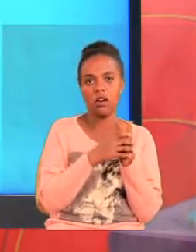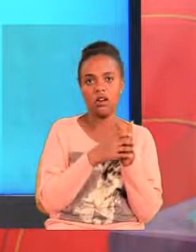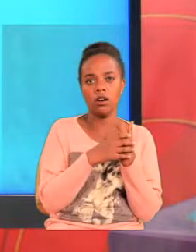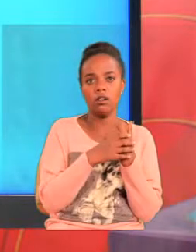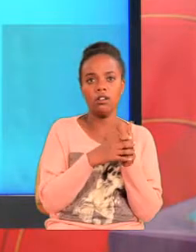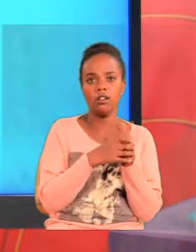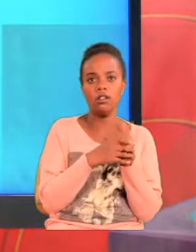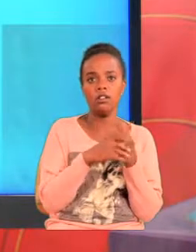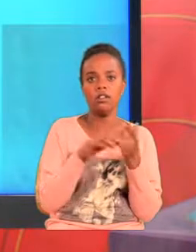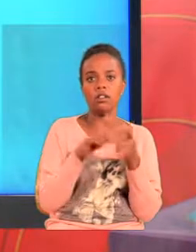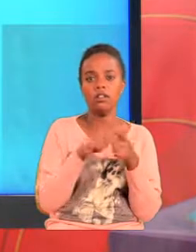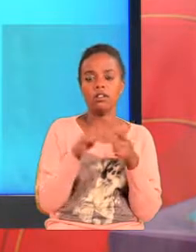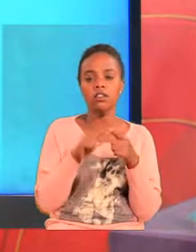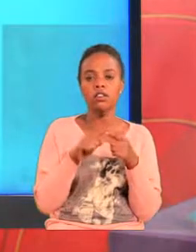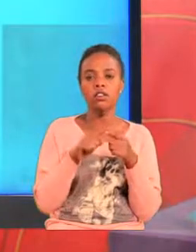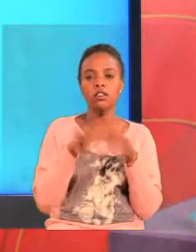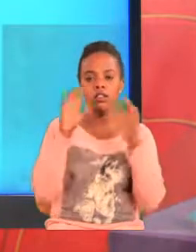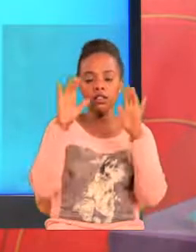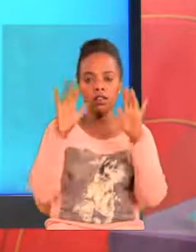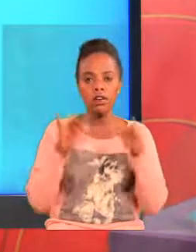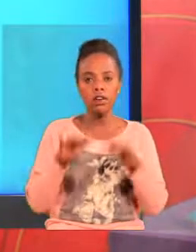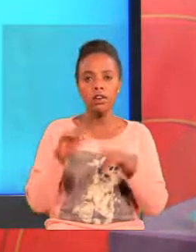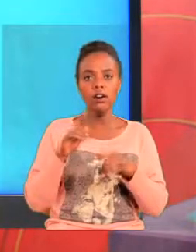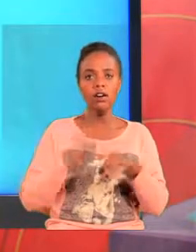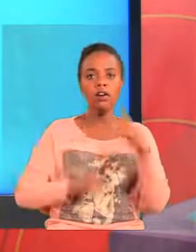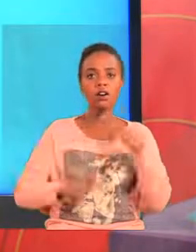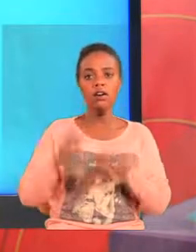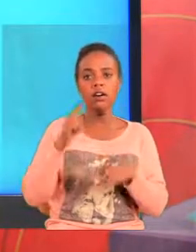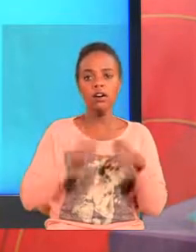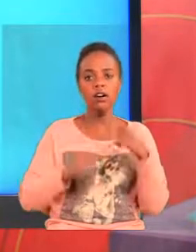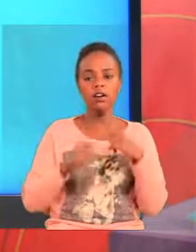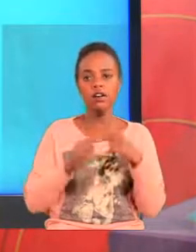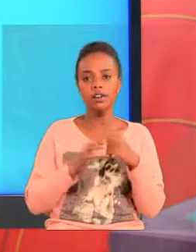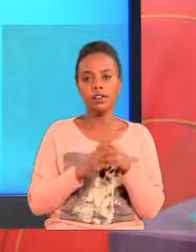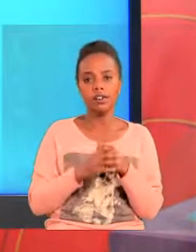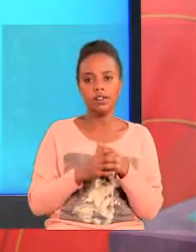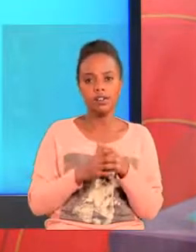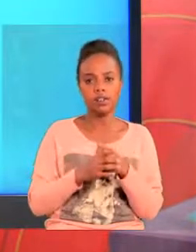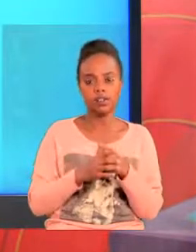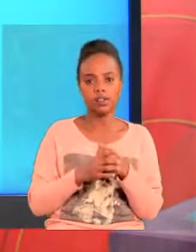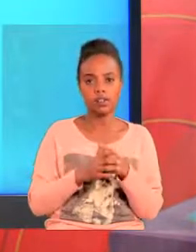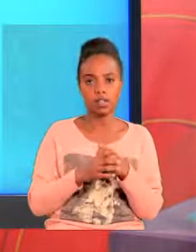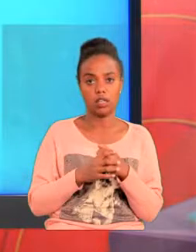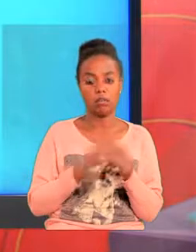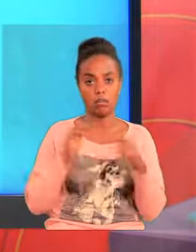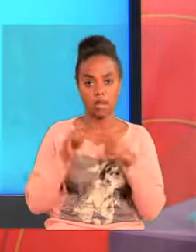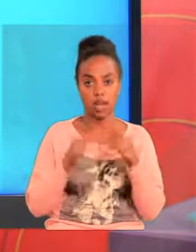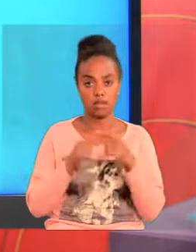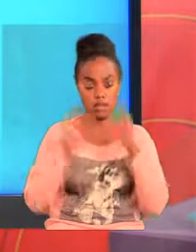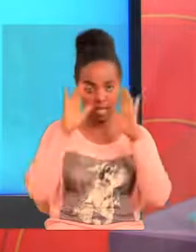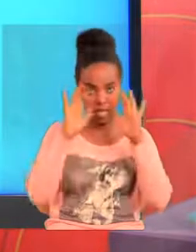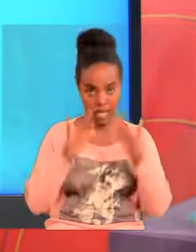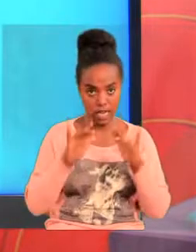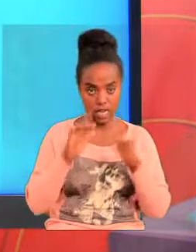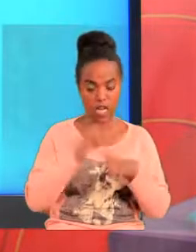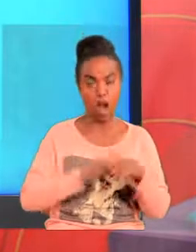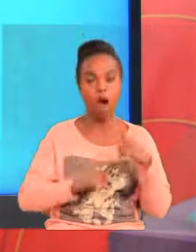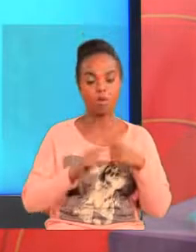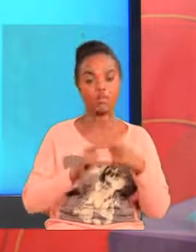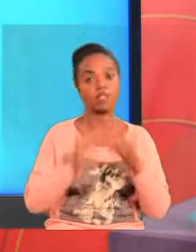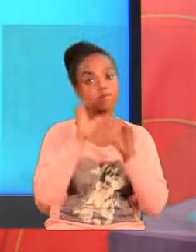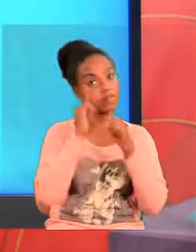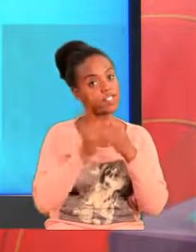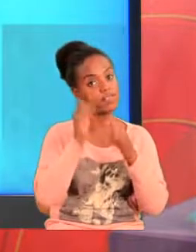So therefore the rain comes. Therefore is a conclusion. Therefore the rain comes. The